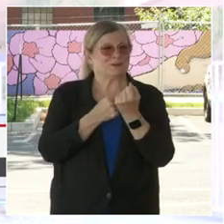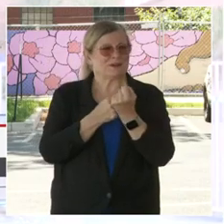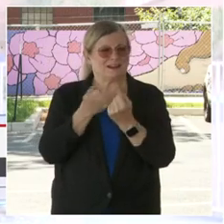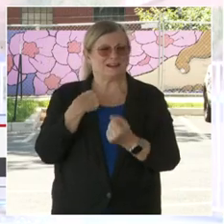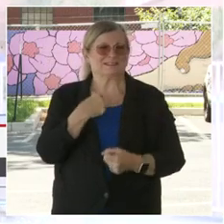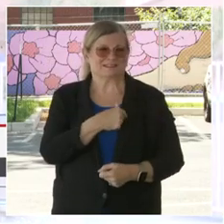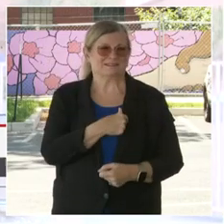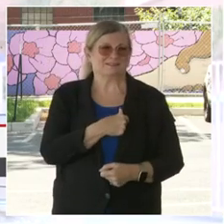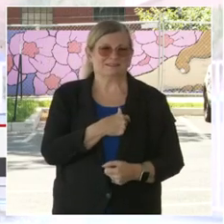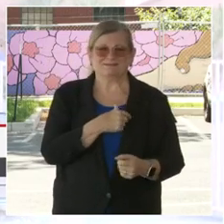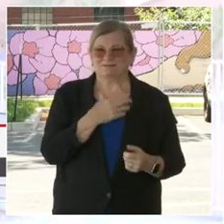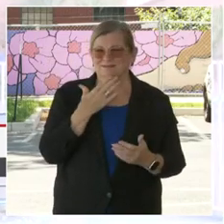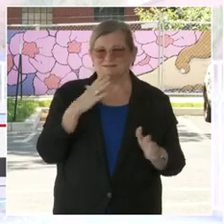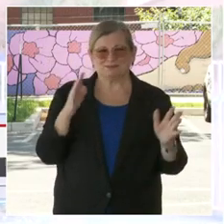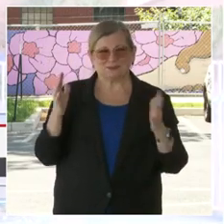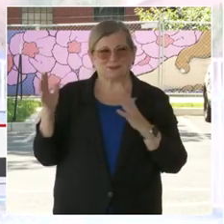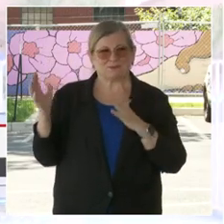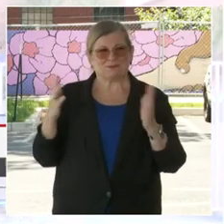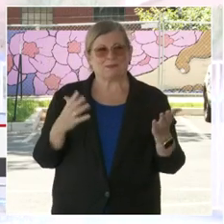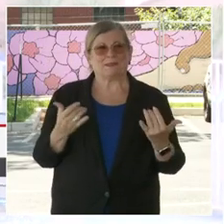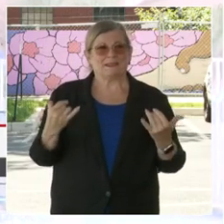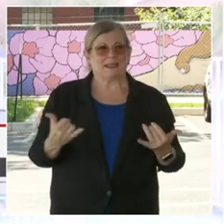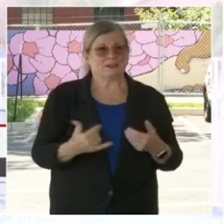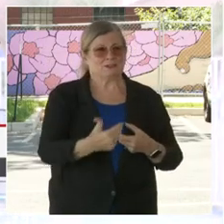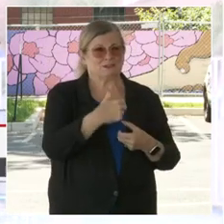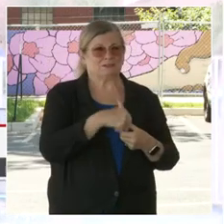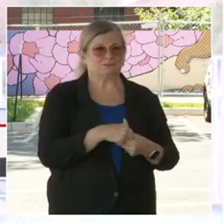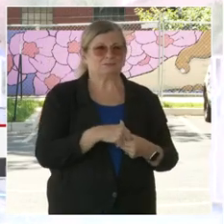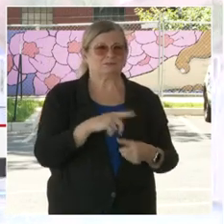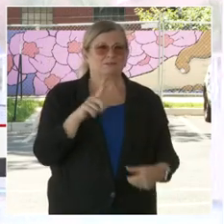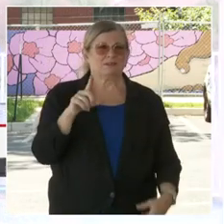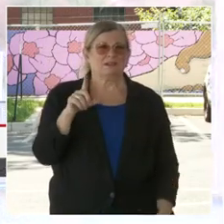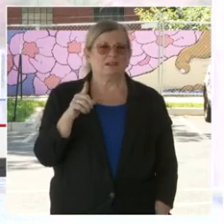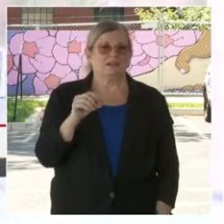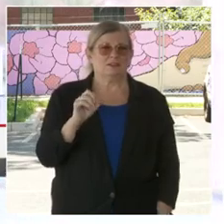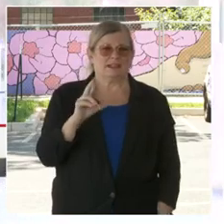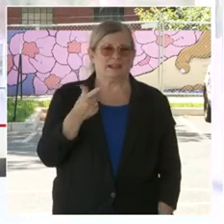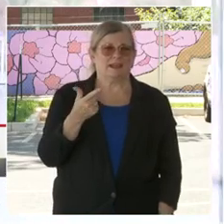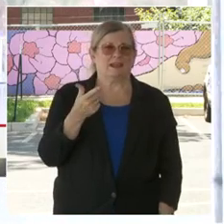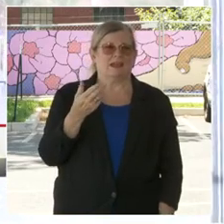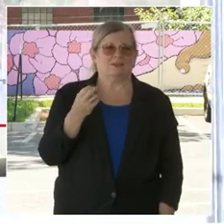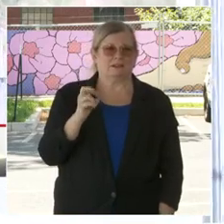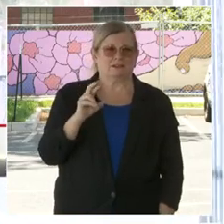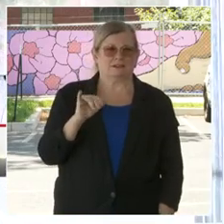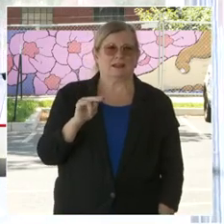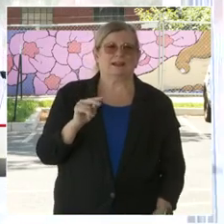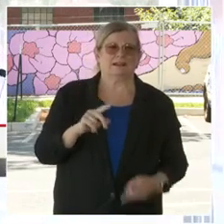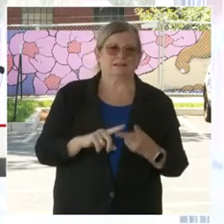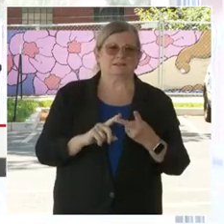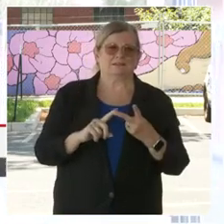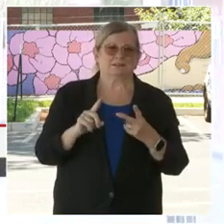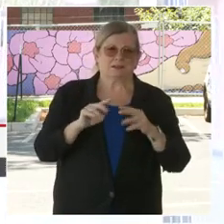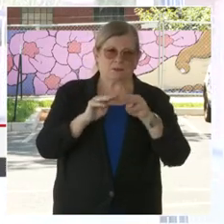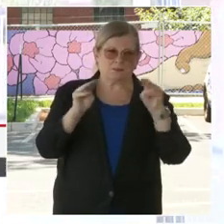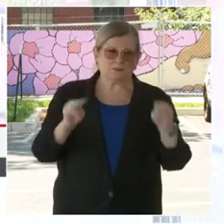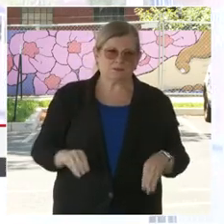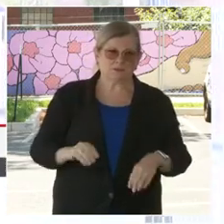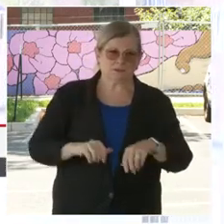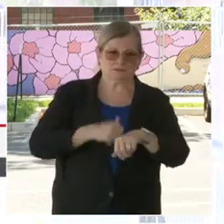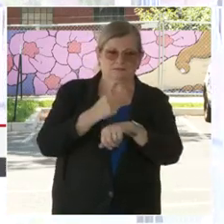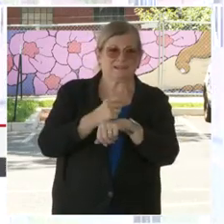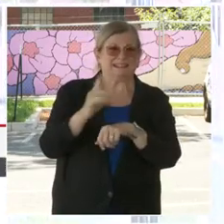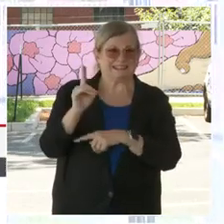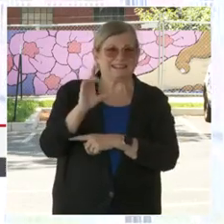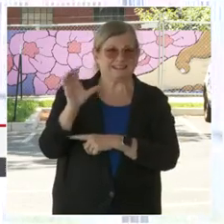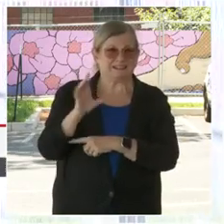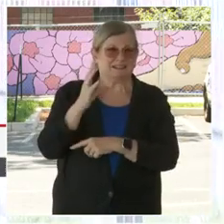Now please join me in welcoming LeGreg Harrison, co-founder of the Museum DC, and he'll be the experience curator